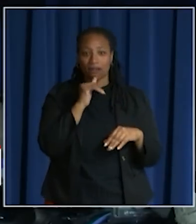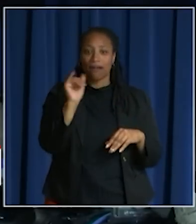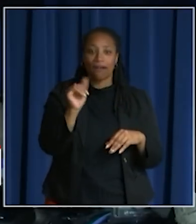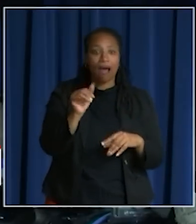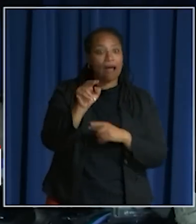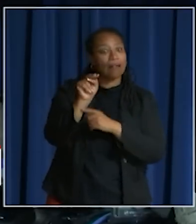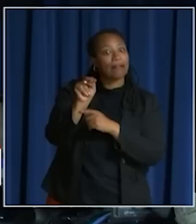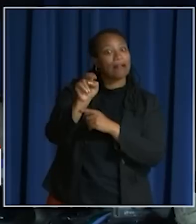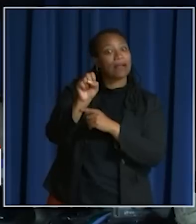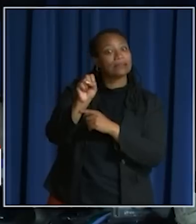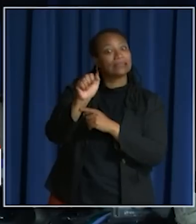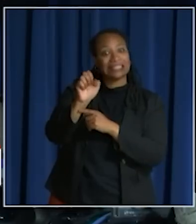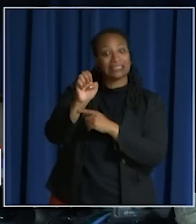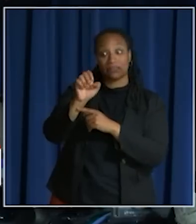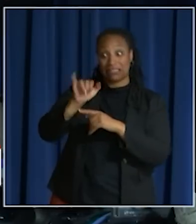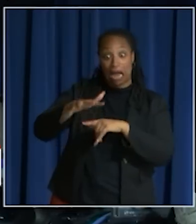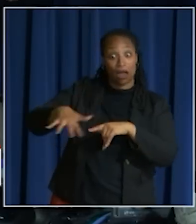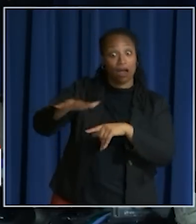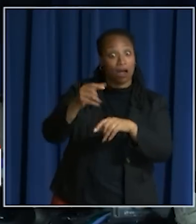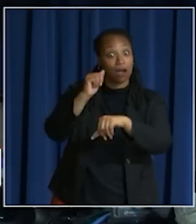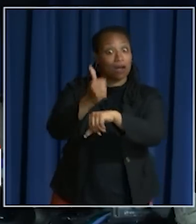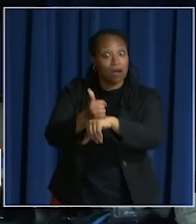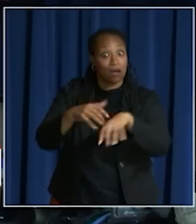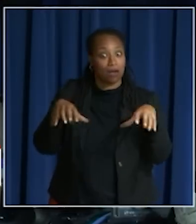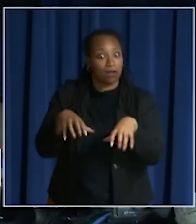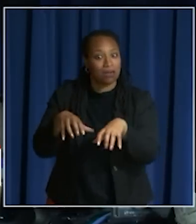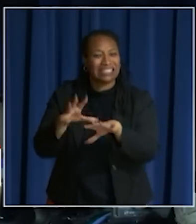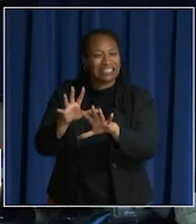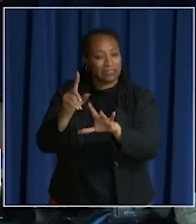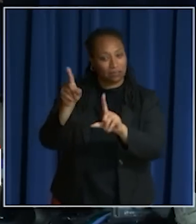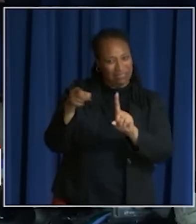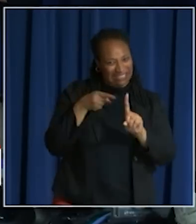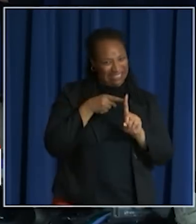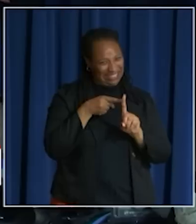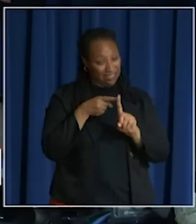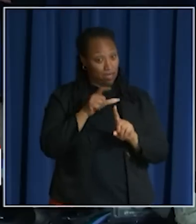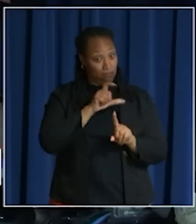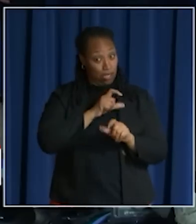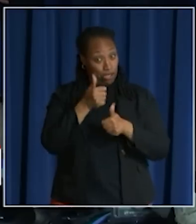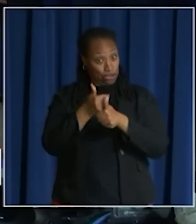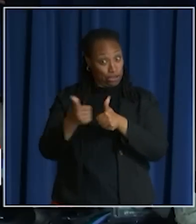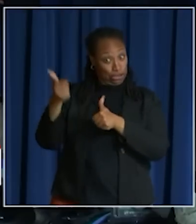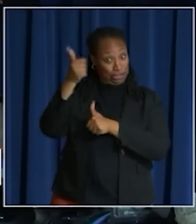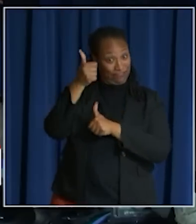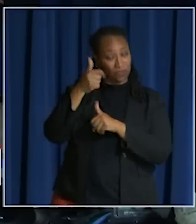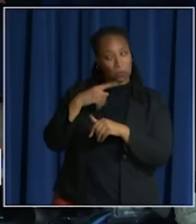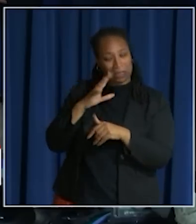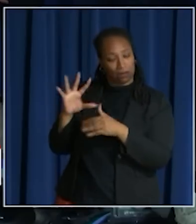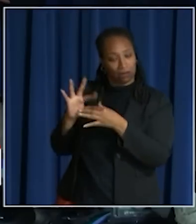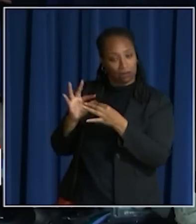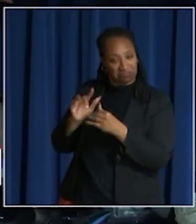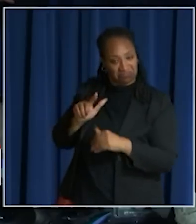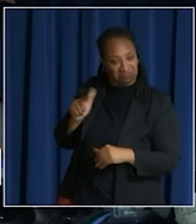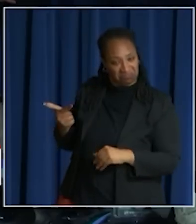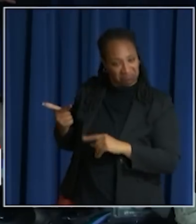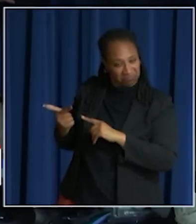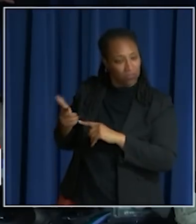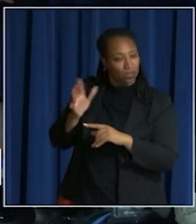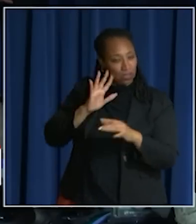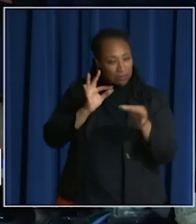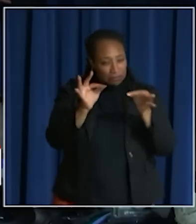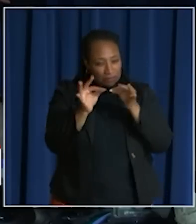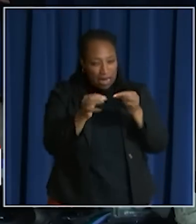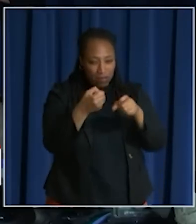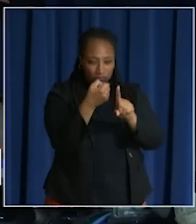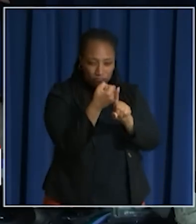think the chief, and I'll turn to her in a second to talk to you about what she thinks is going to be most helpful